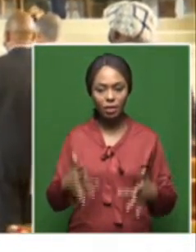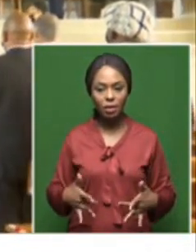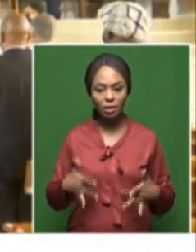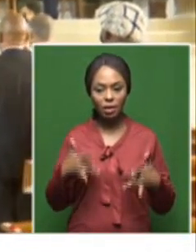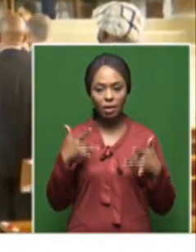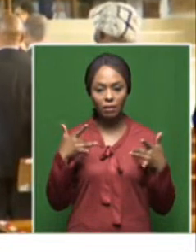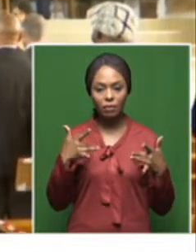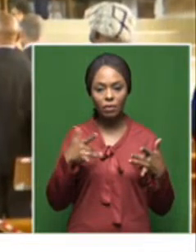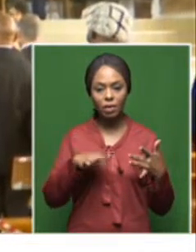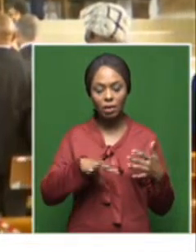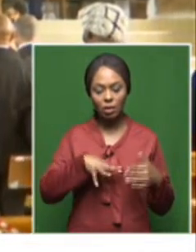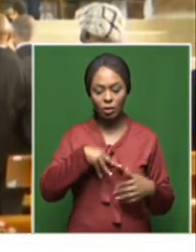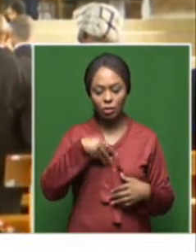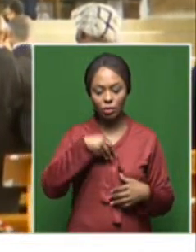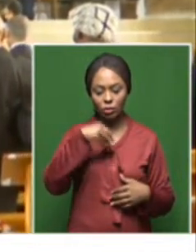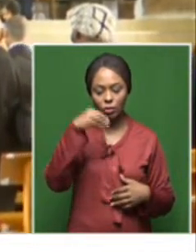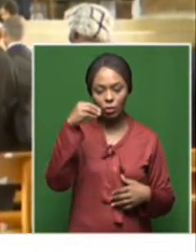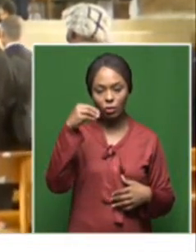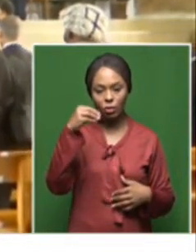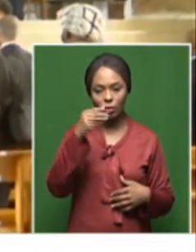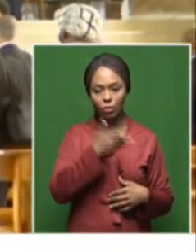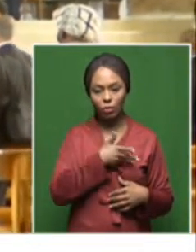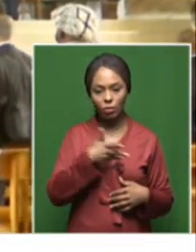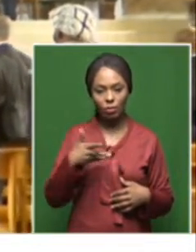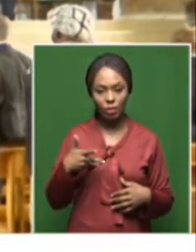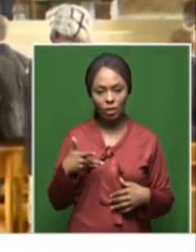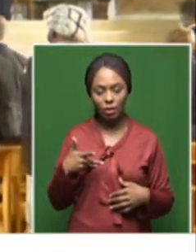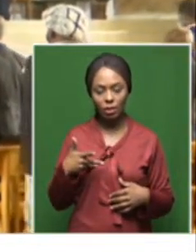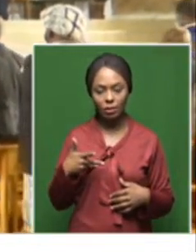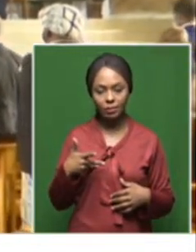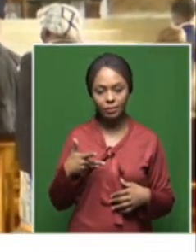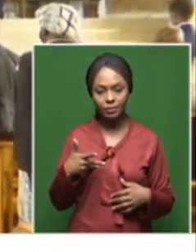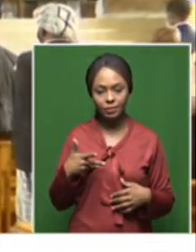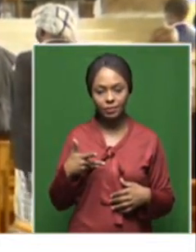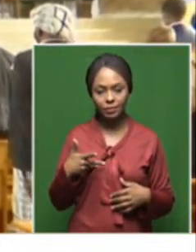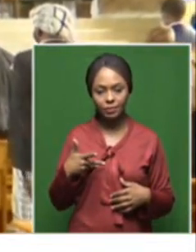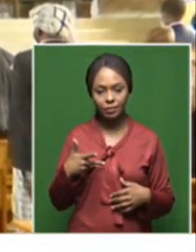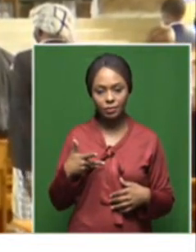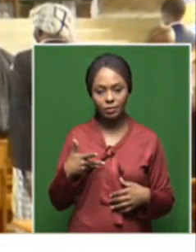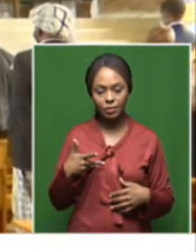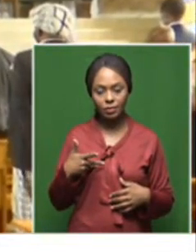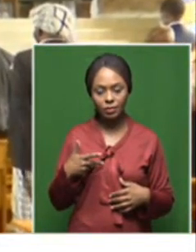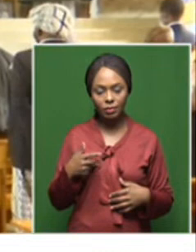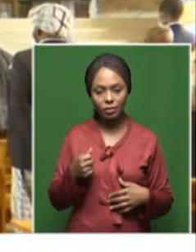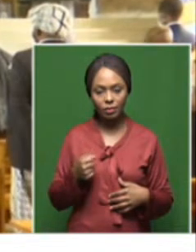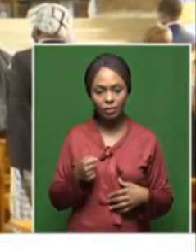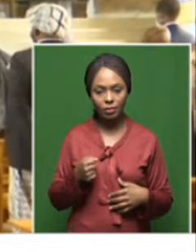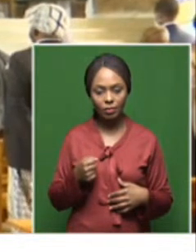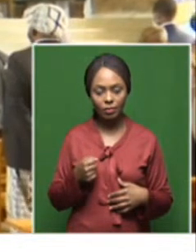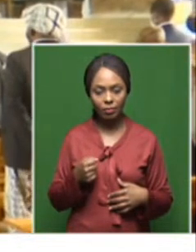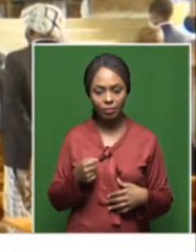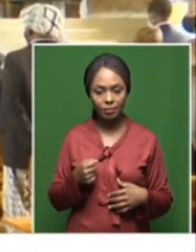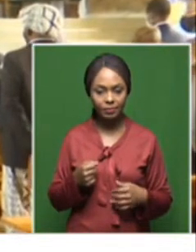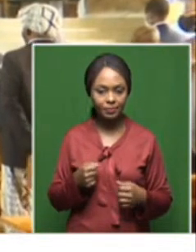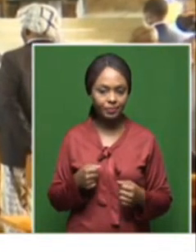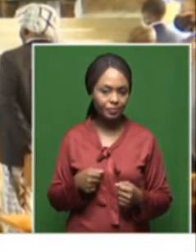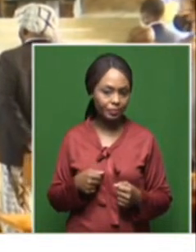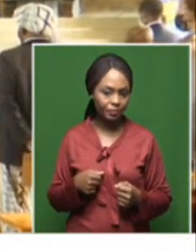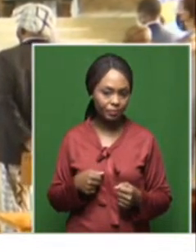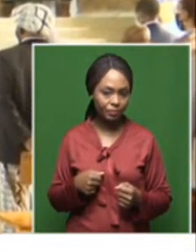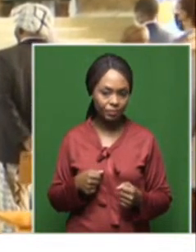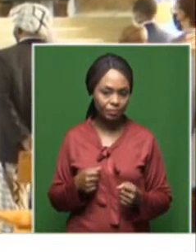us, let us recommend the soul to Christ, and therefore let us acknowledge our